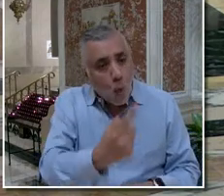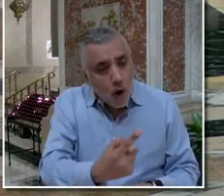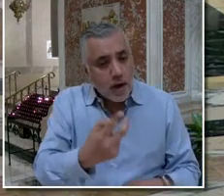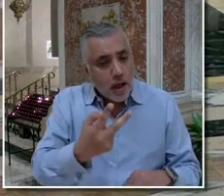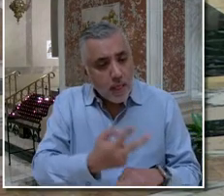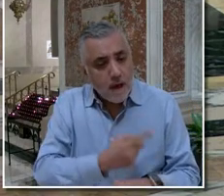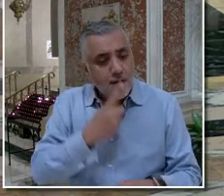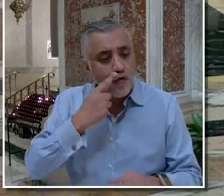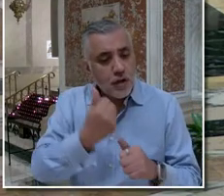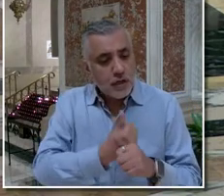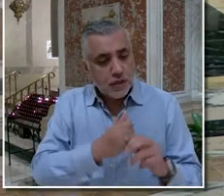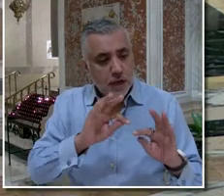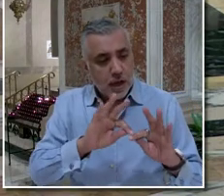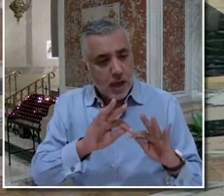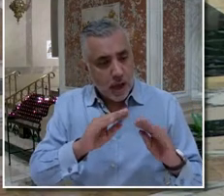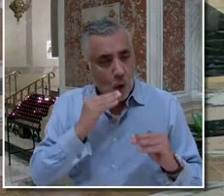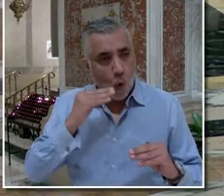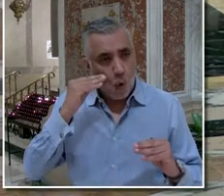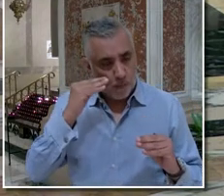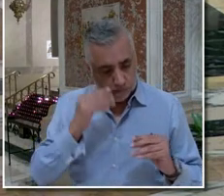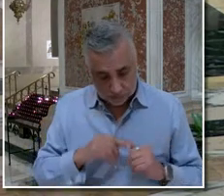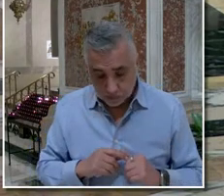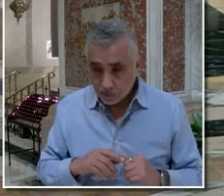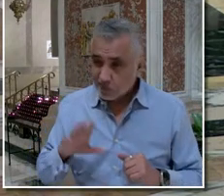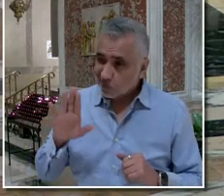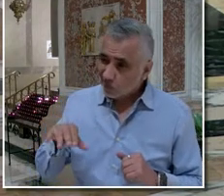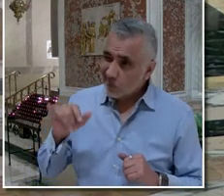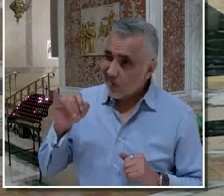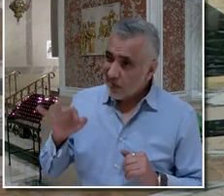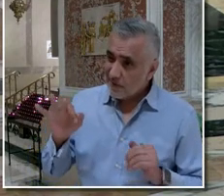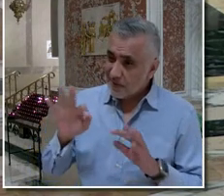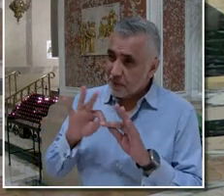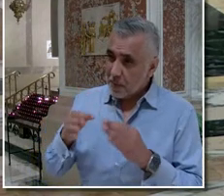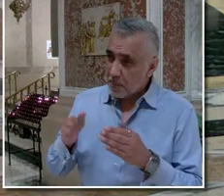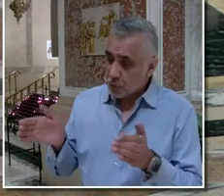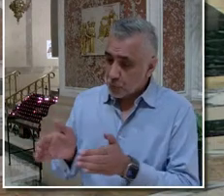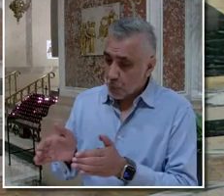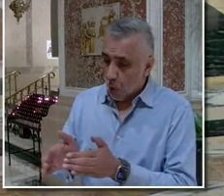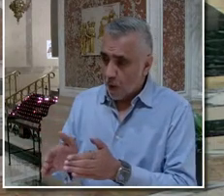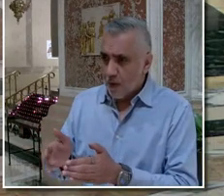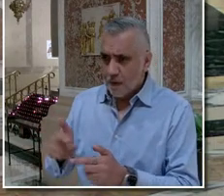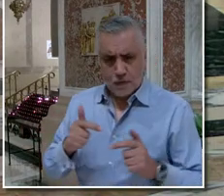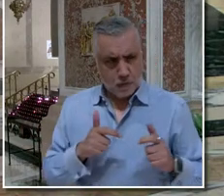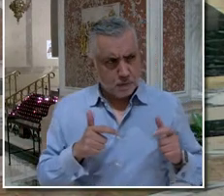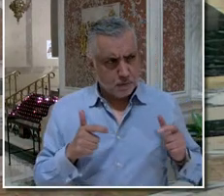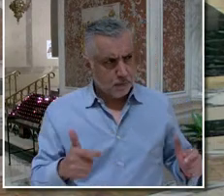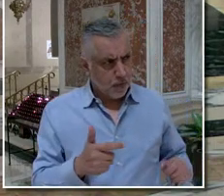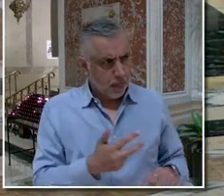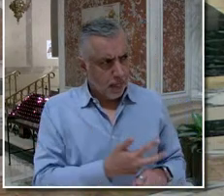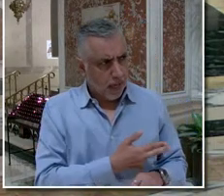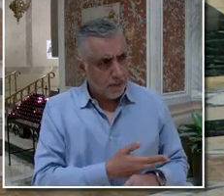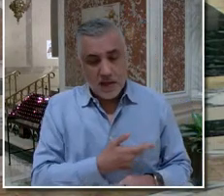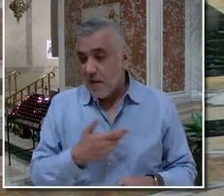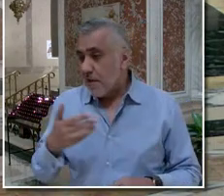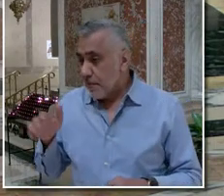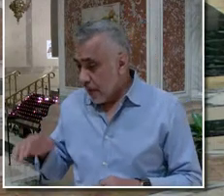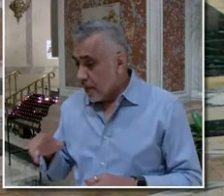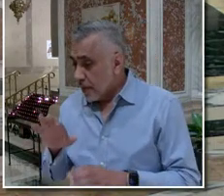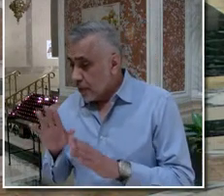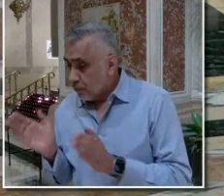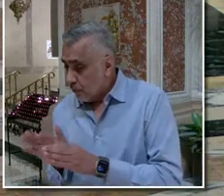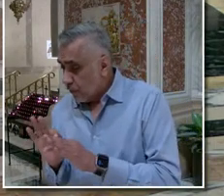each household. If a family is too small for a whole lamb, it shall join the